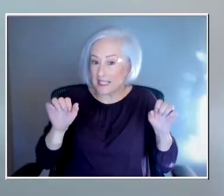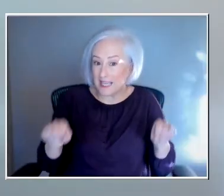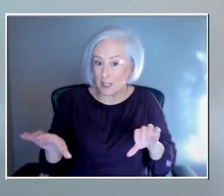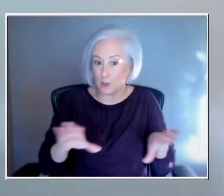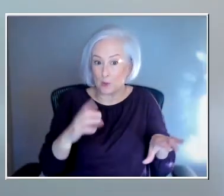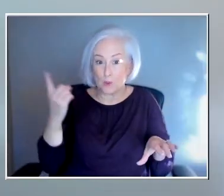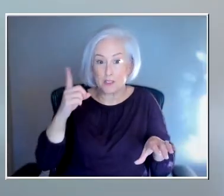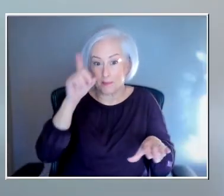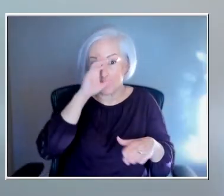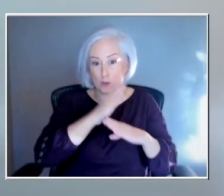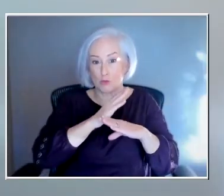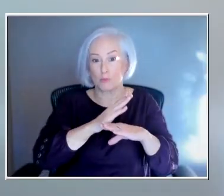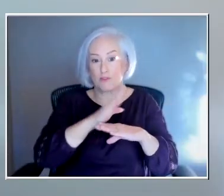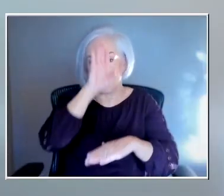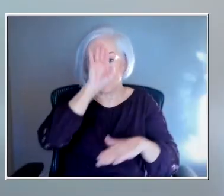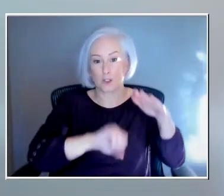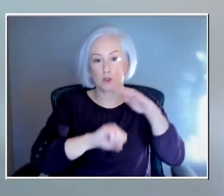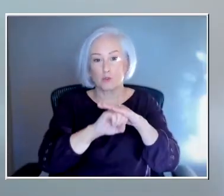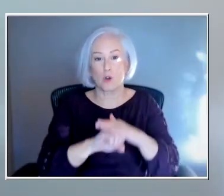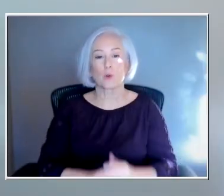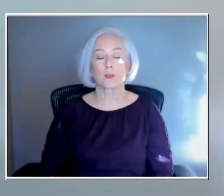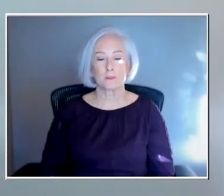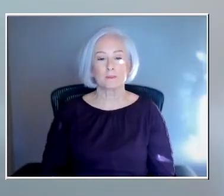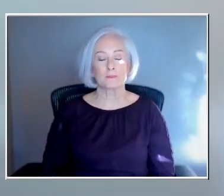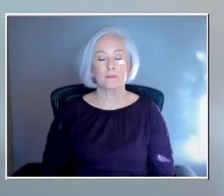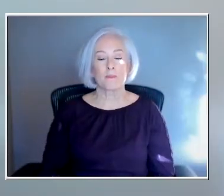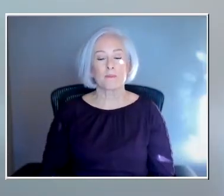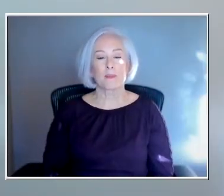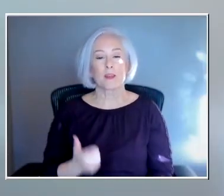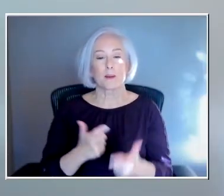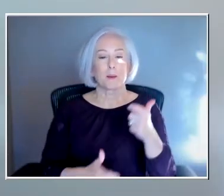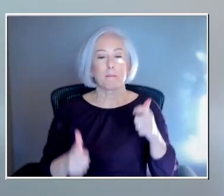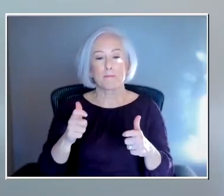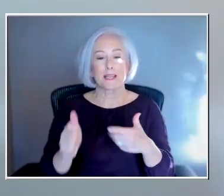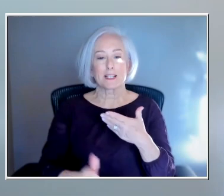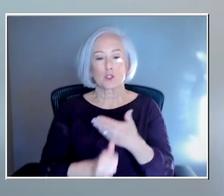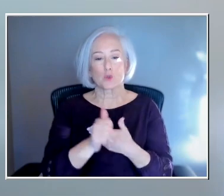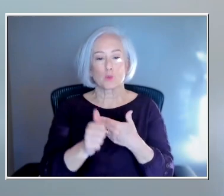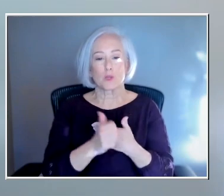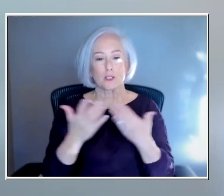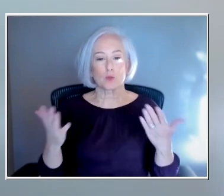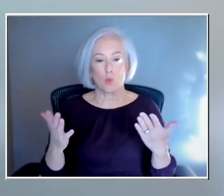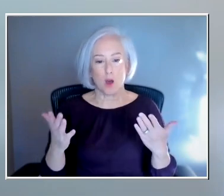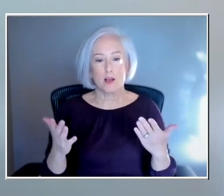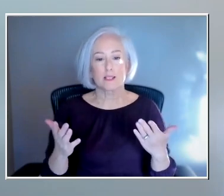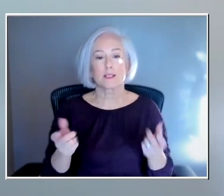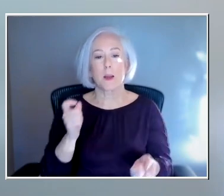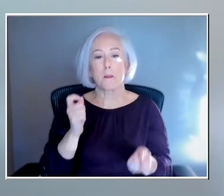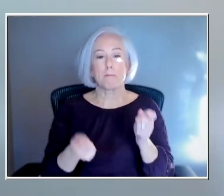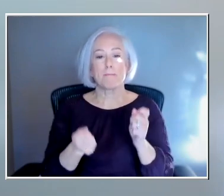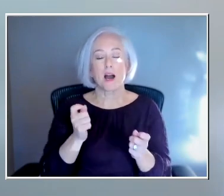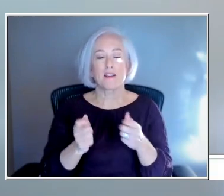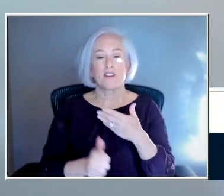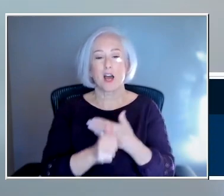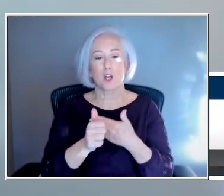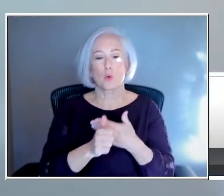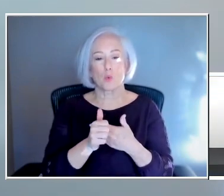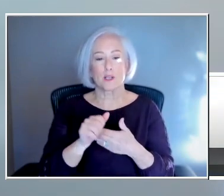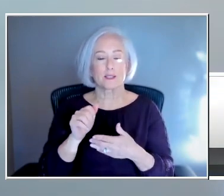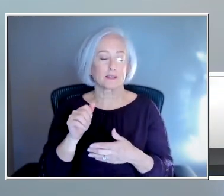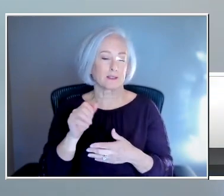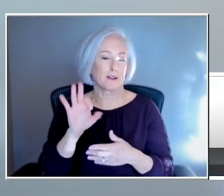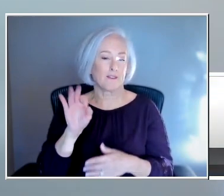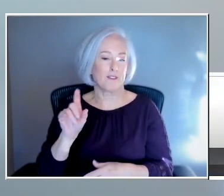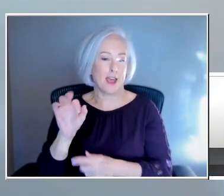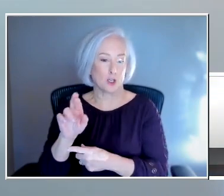good question. I think that, the biggest risk factors for stroke, what we call modifiable risk factors again. And so that's things like,